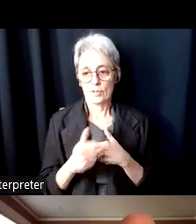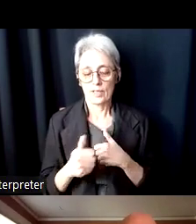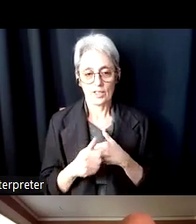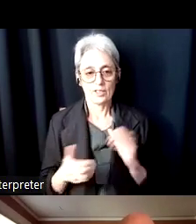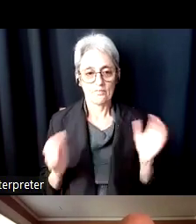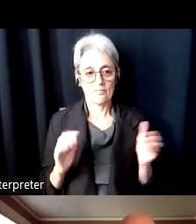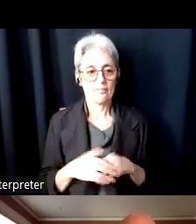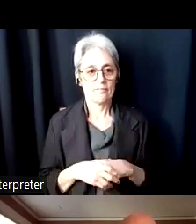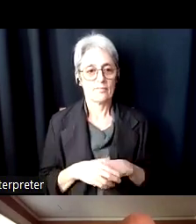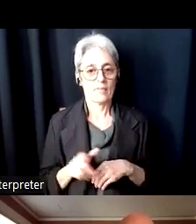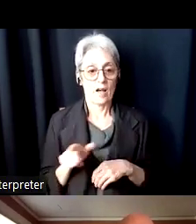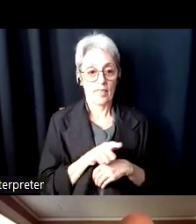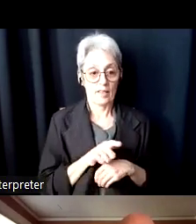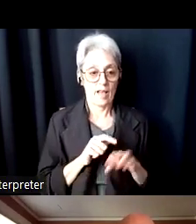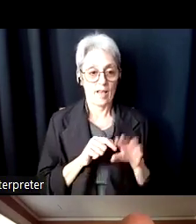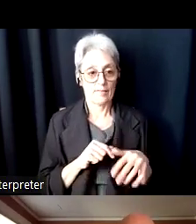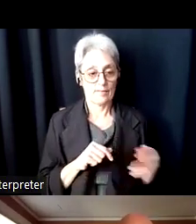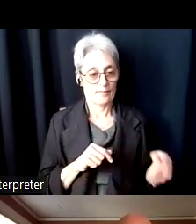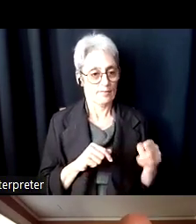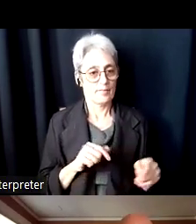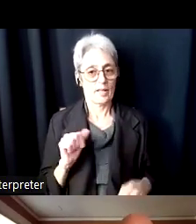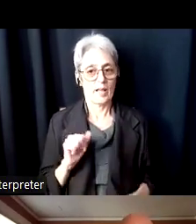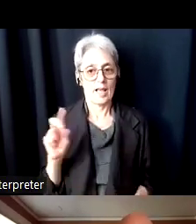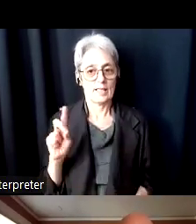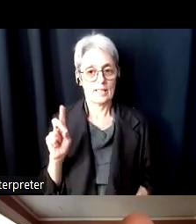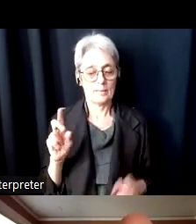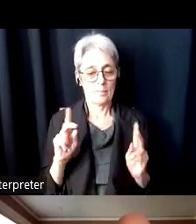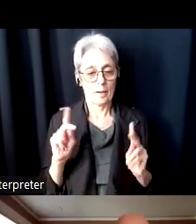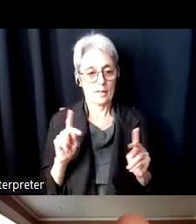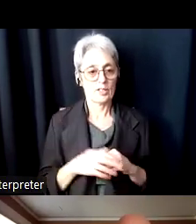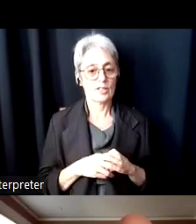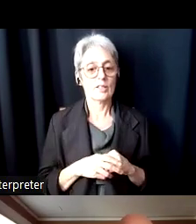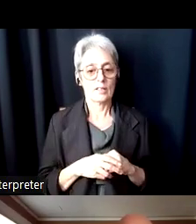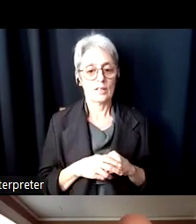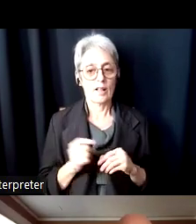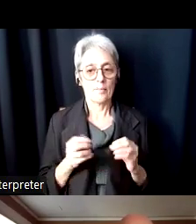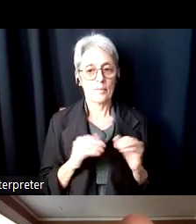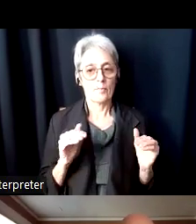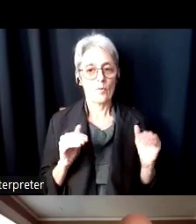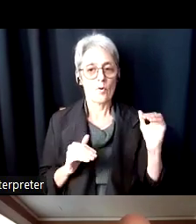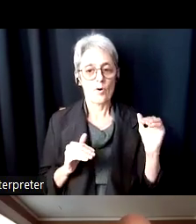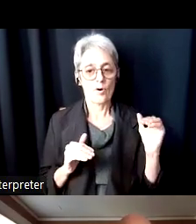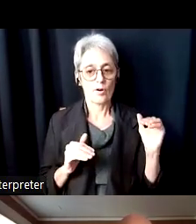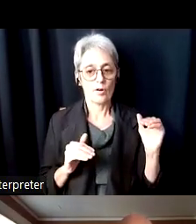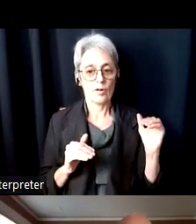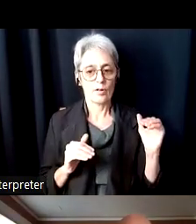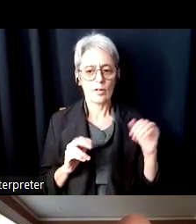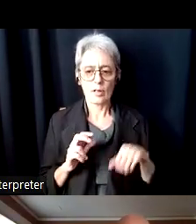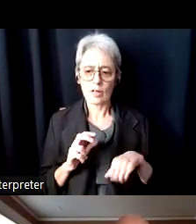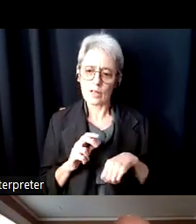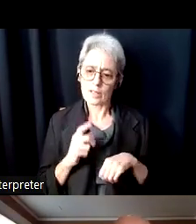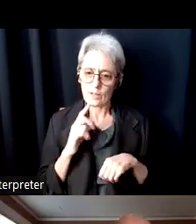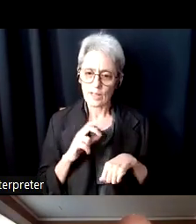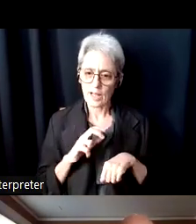on the left, you can see for our AD population, a slightly higher percentage of our IRIS participants said they have access